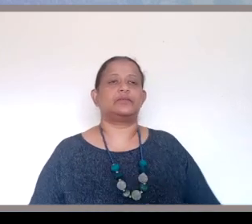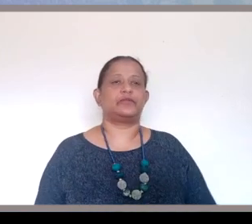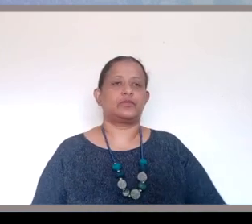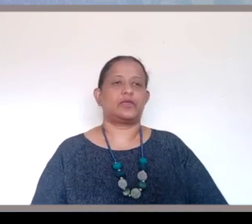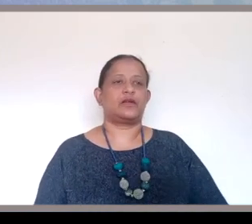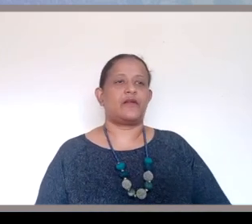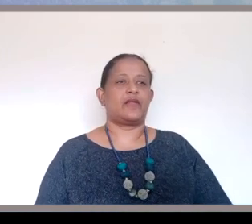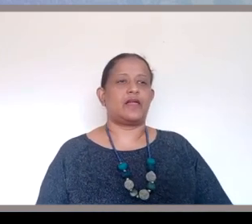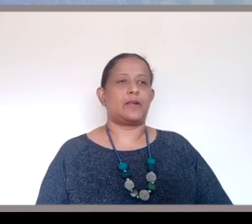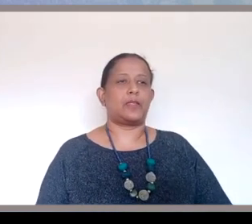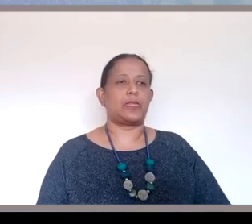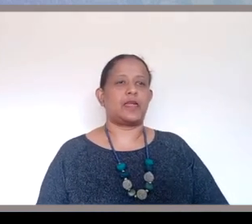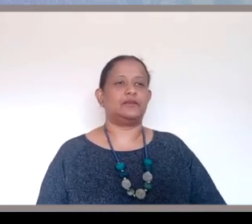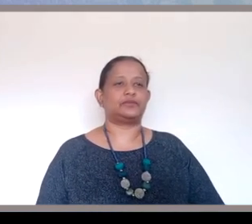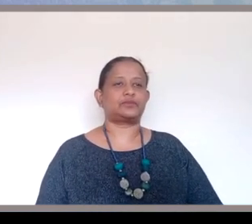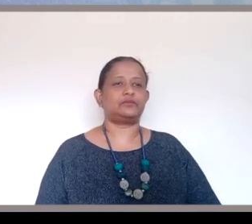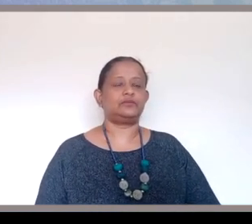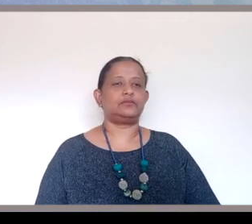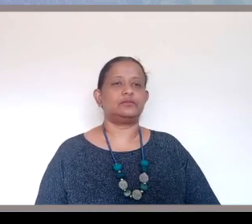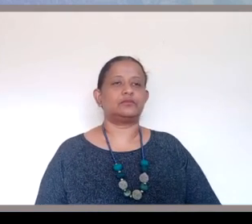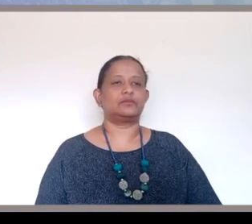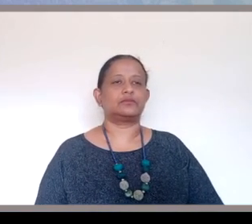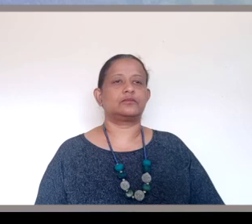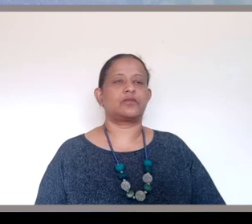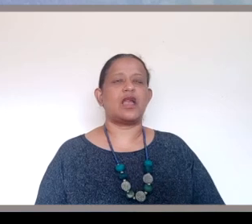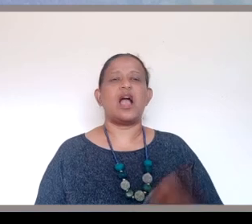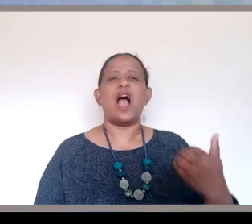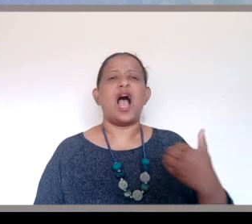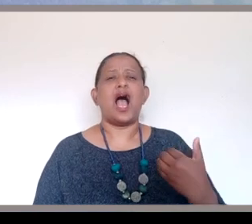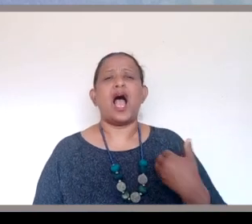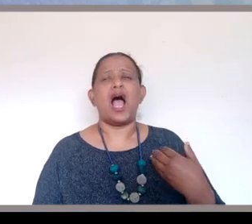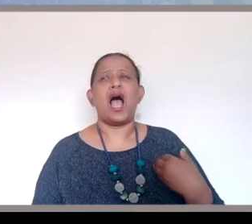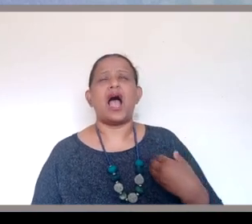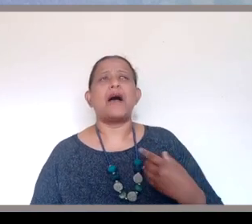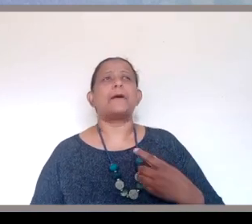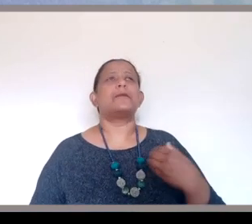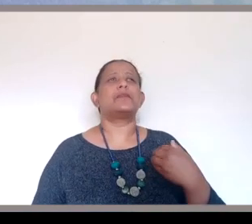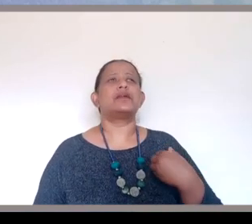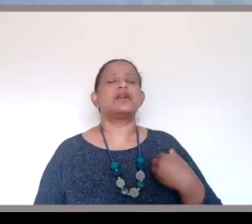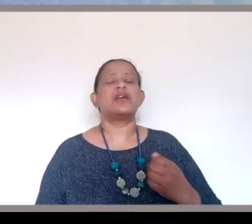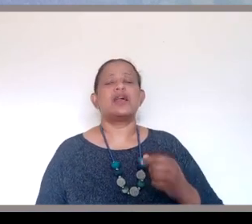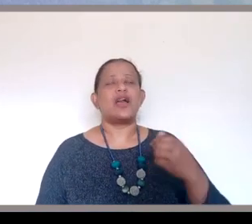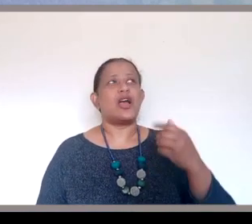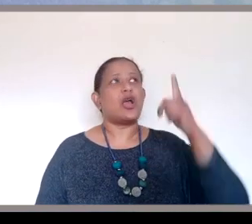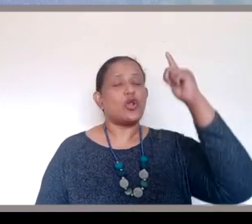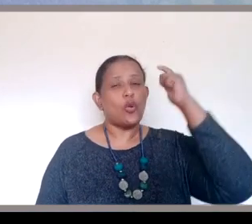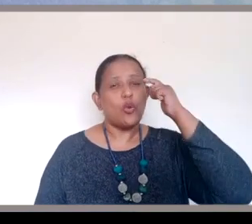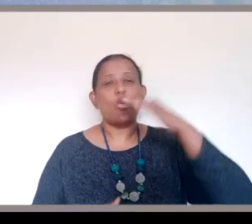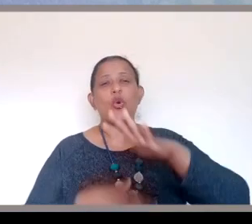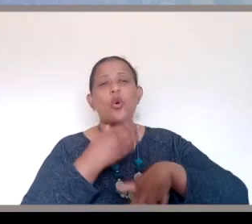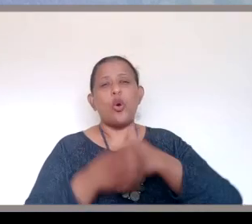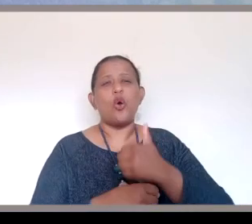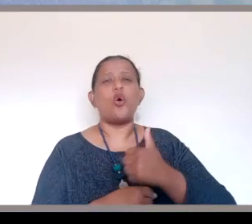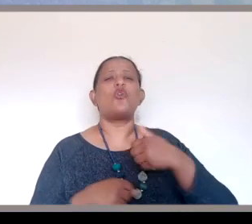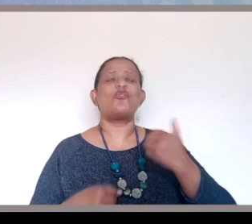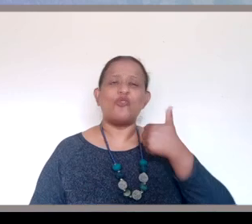and crying and grumbling, but you want us to grow up and be mature. speak to us and change us. Let Dishan decrease and